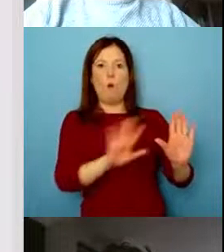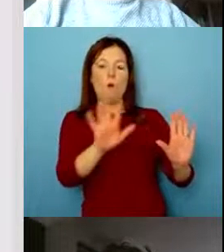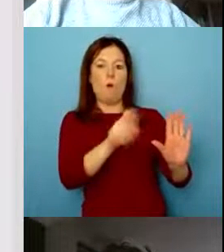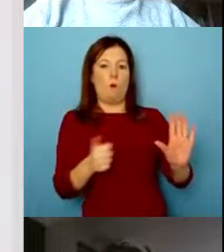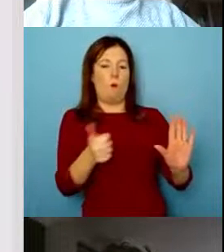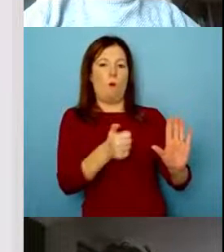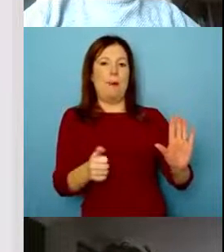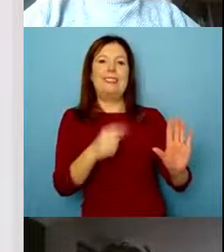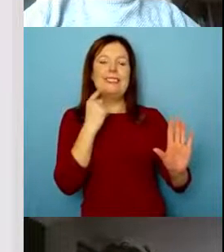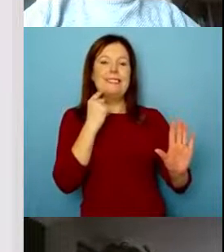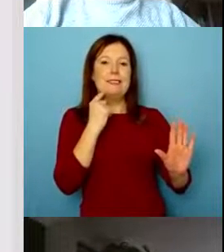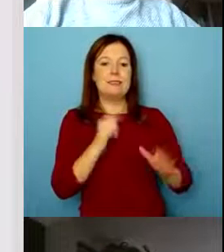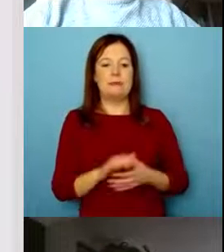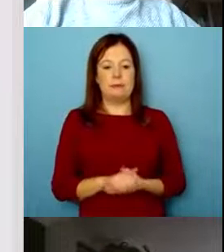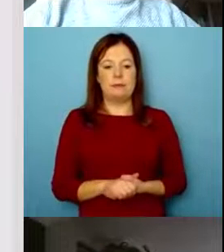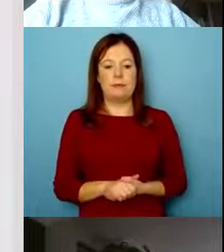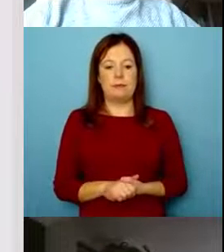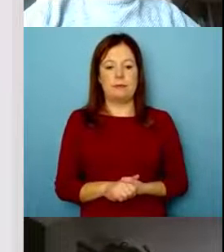navigate simply.